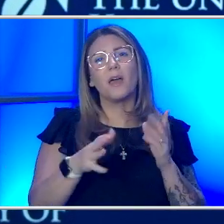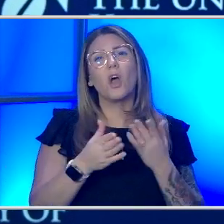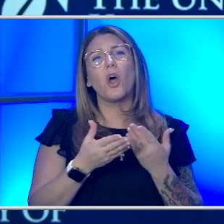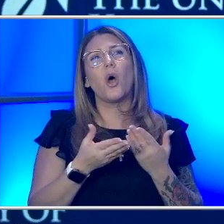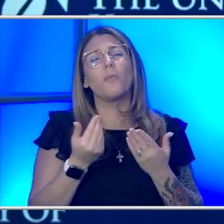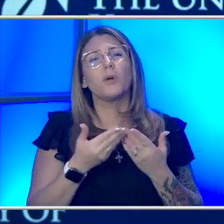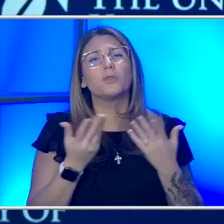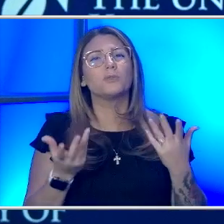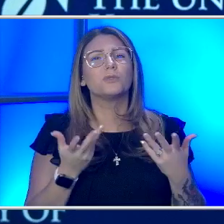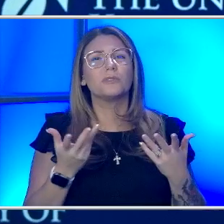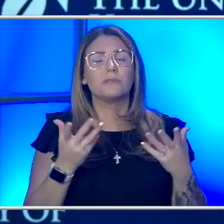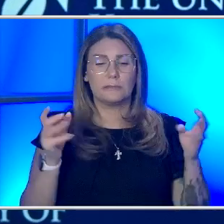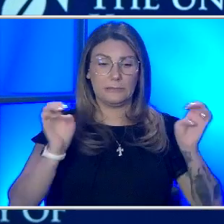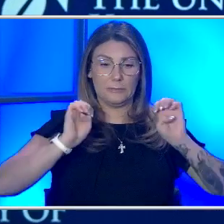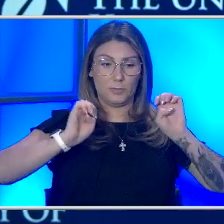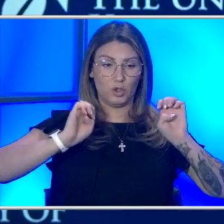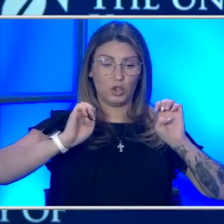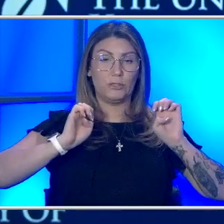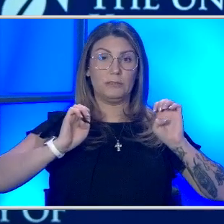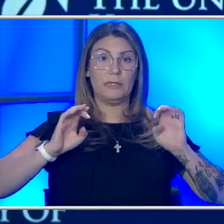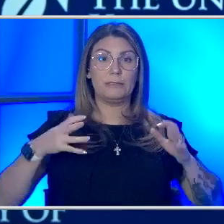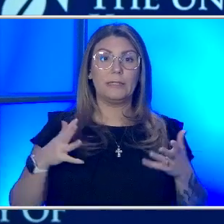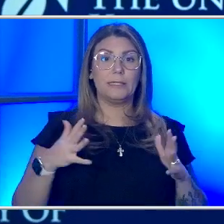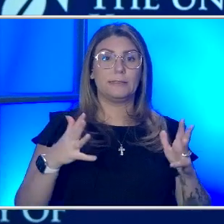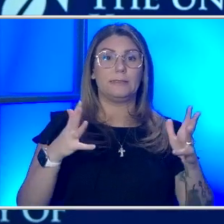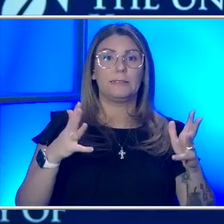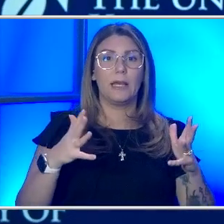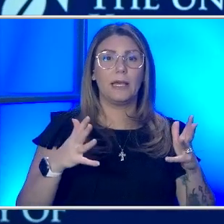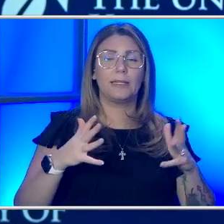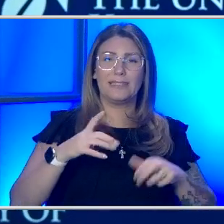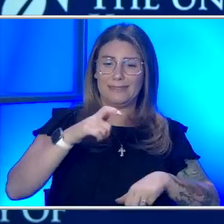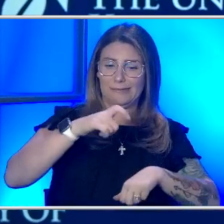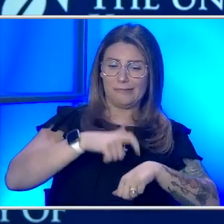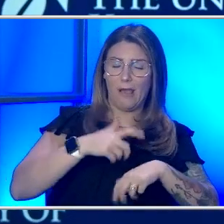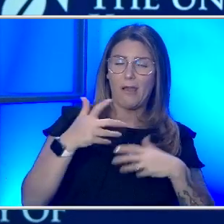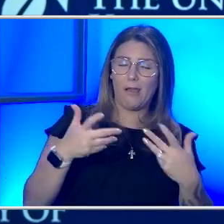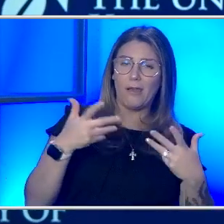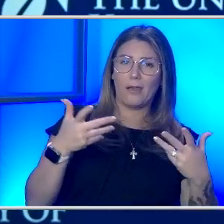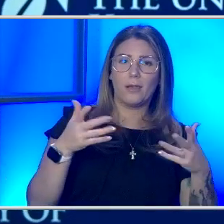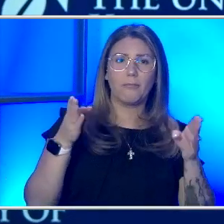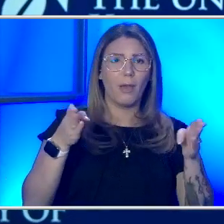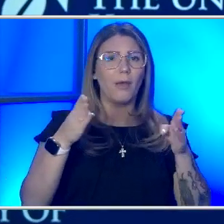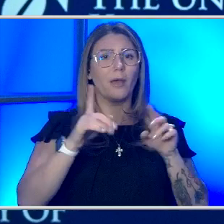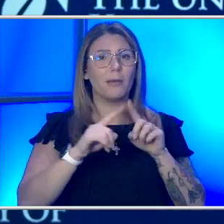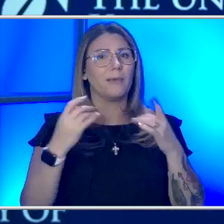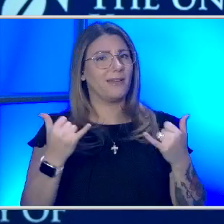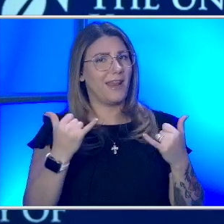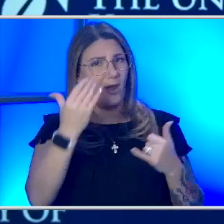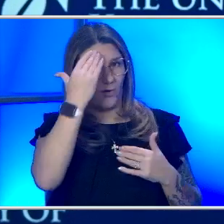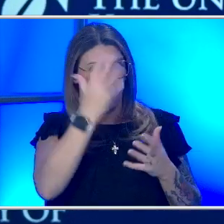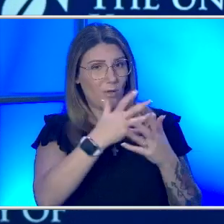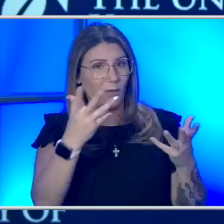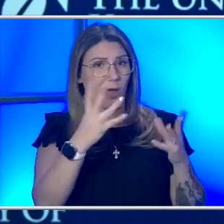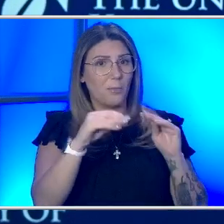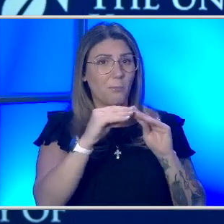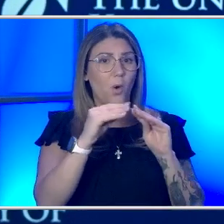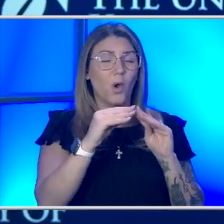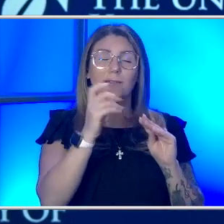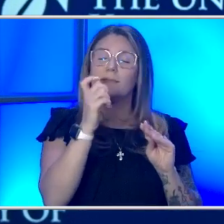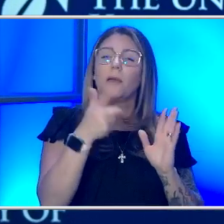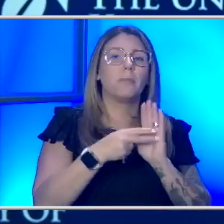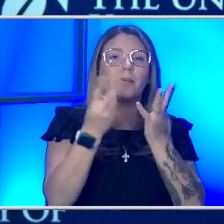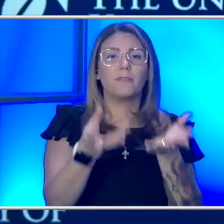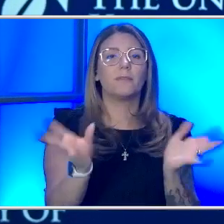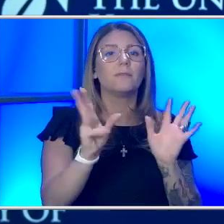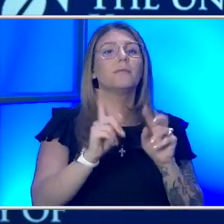emergency and anxiety time period. Now I think we know a lot more. It doesn't mean it's over, but it's certainly a better situation.